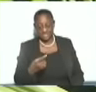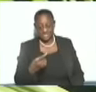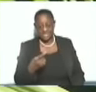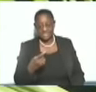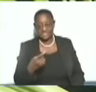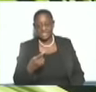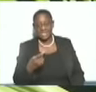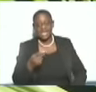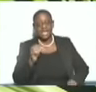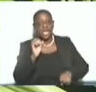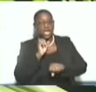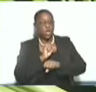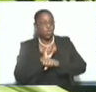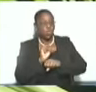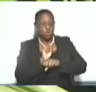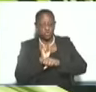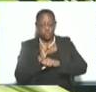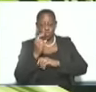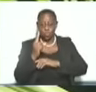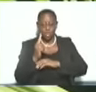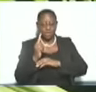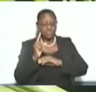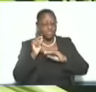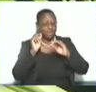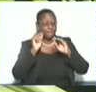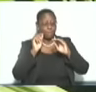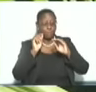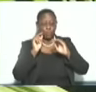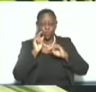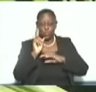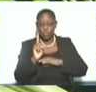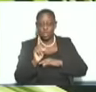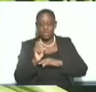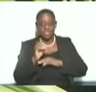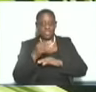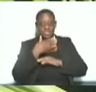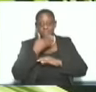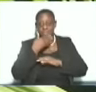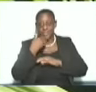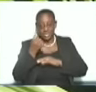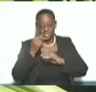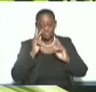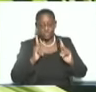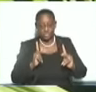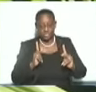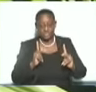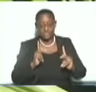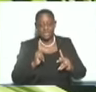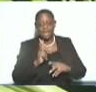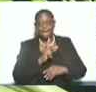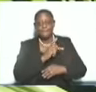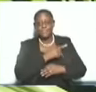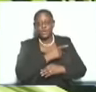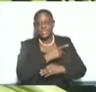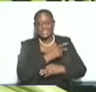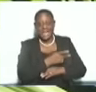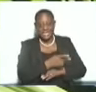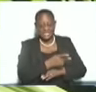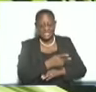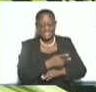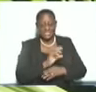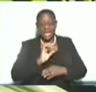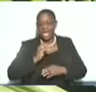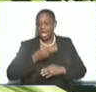with one of the finest political orators and personalities our nation